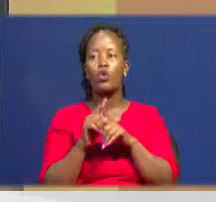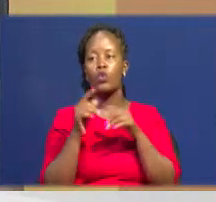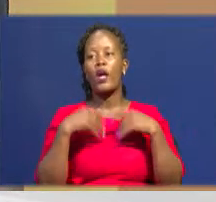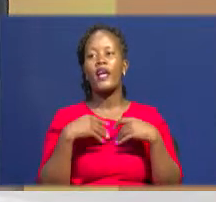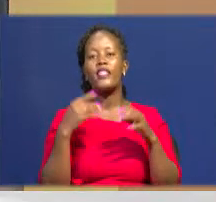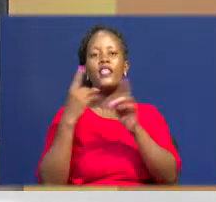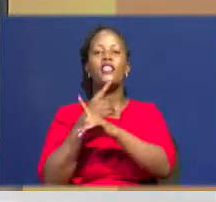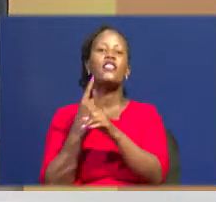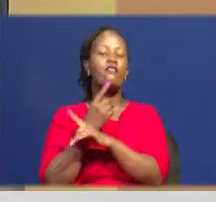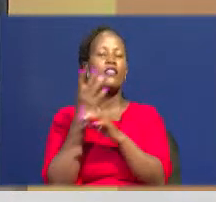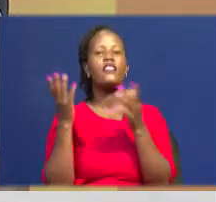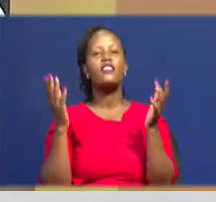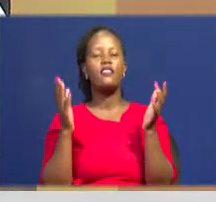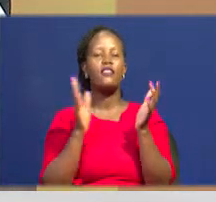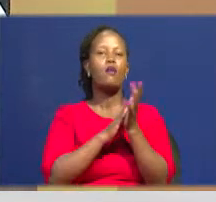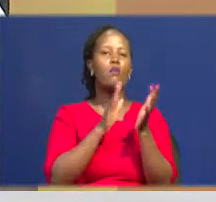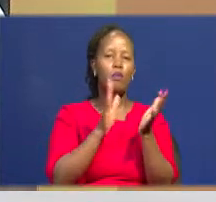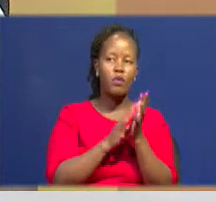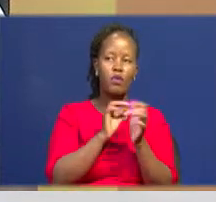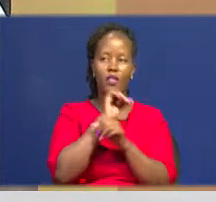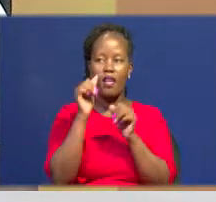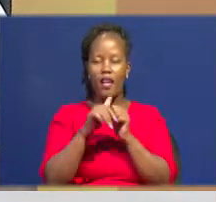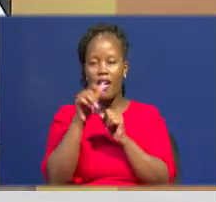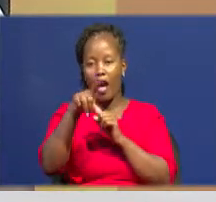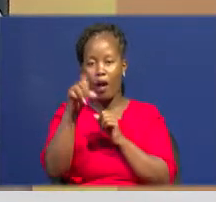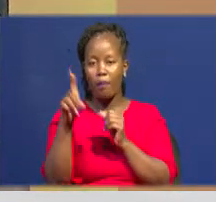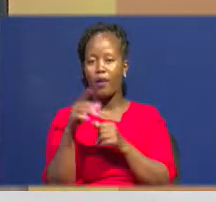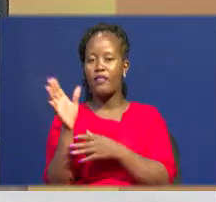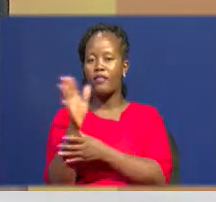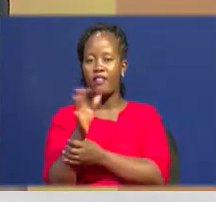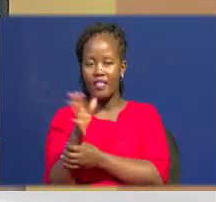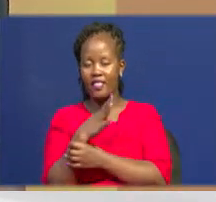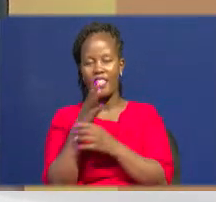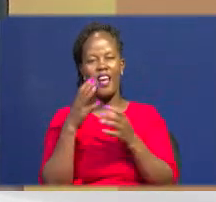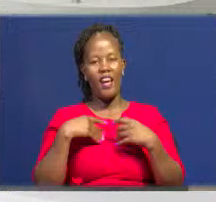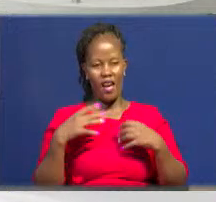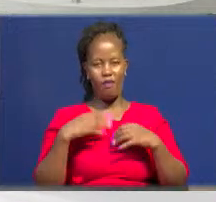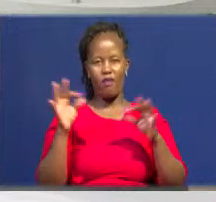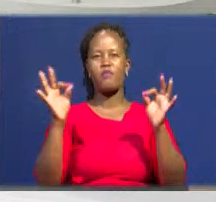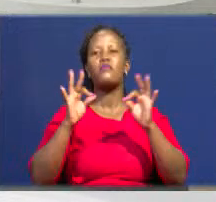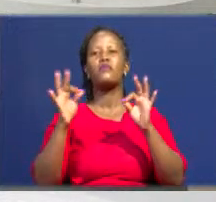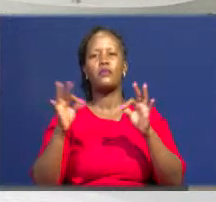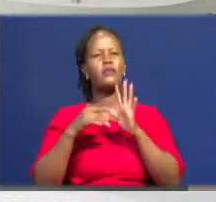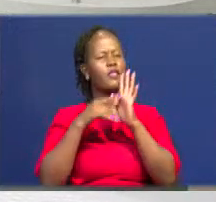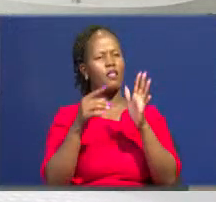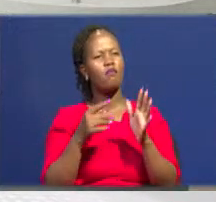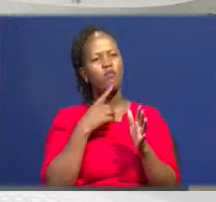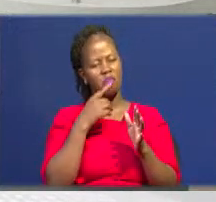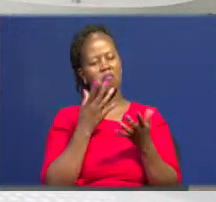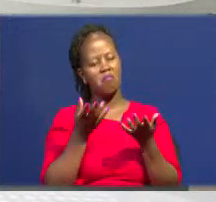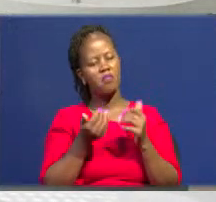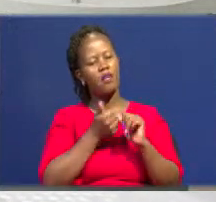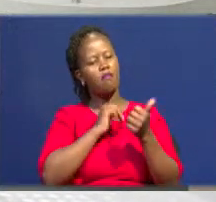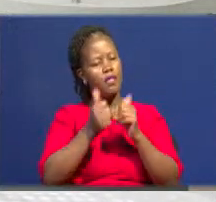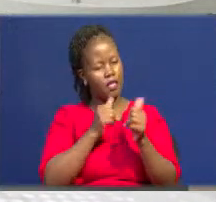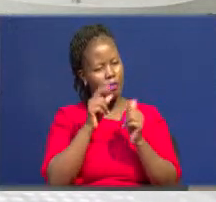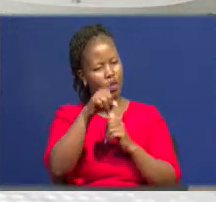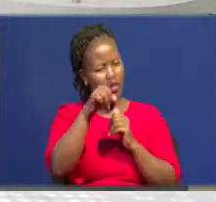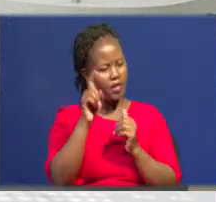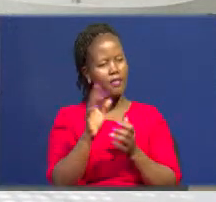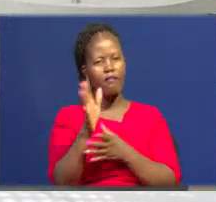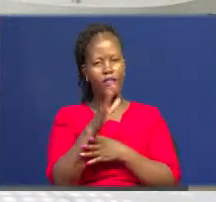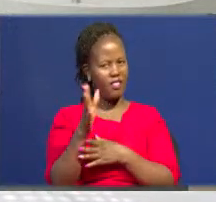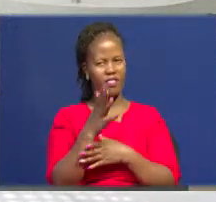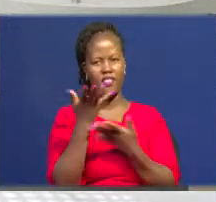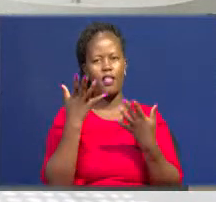on fishing. So they are quite exciting demonstration. And you're talking about sport fishing? Yes. Mm-hmm. So the locals